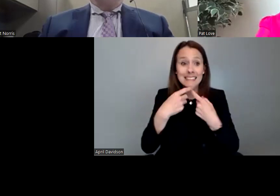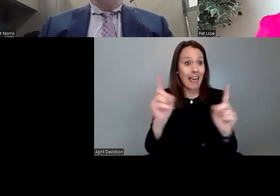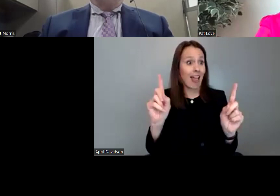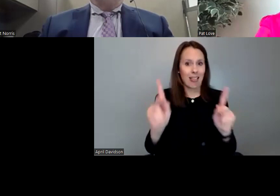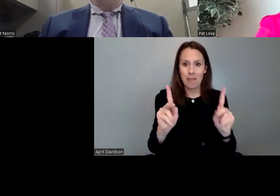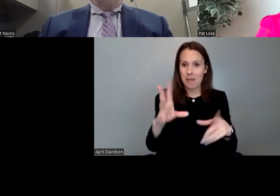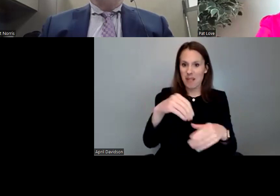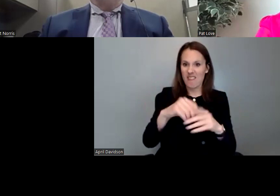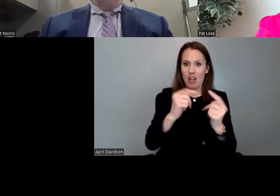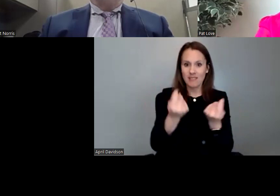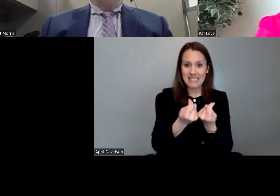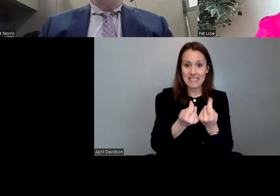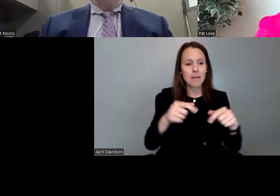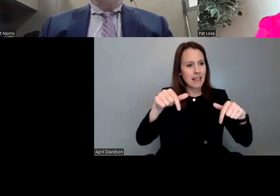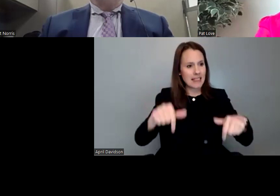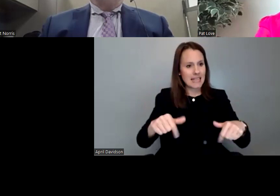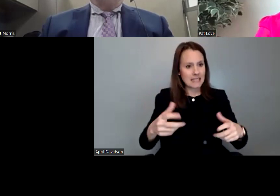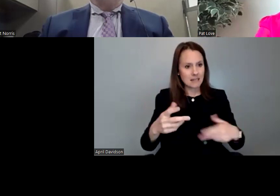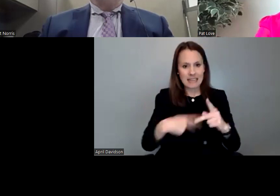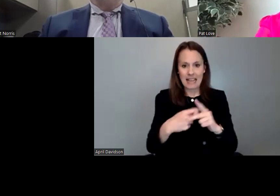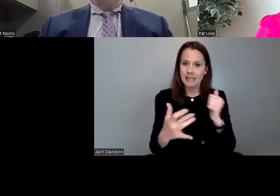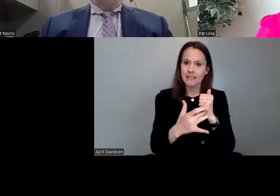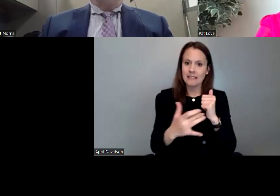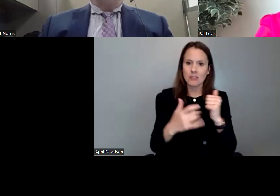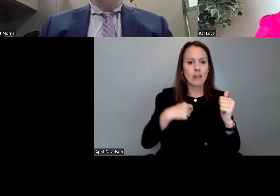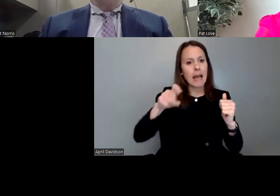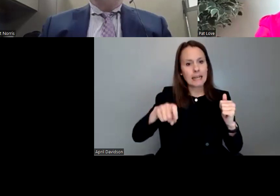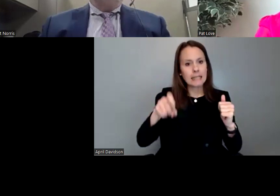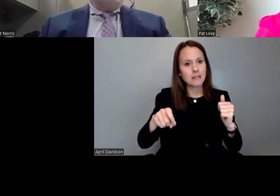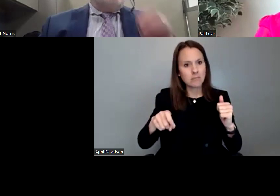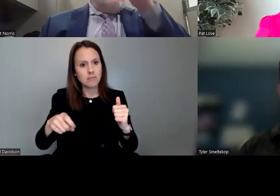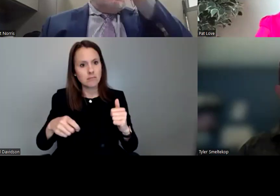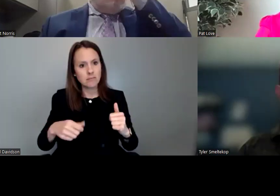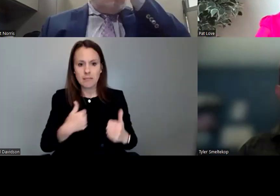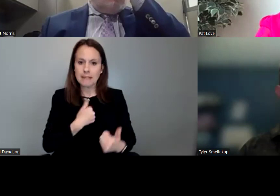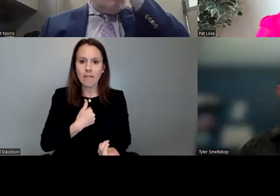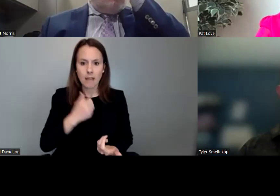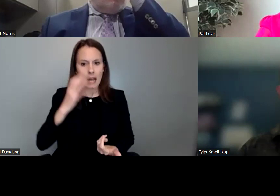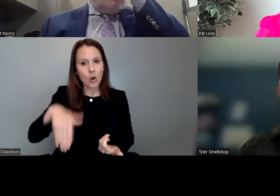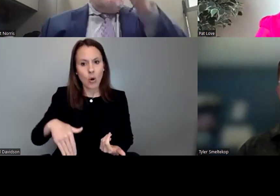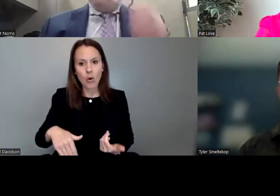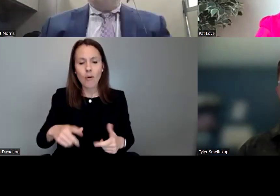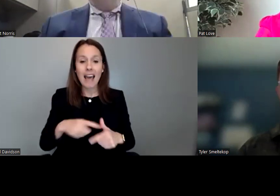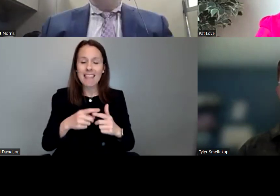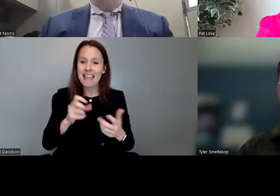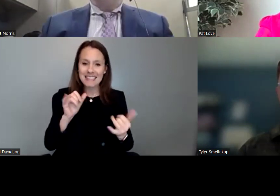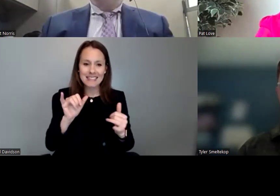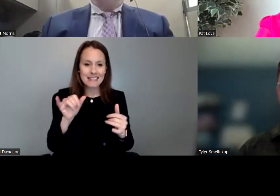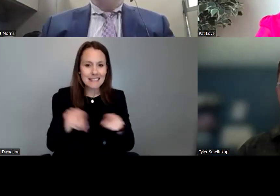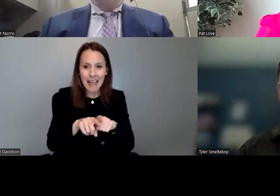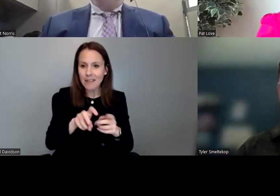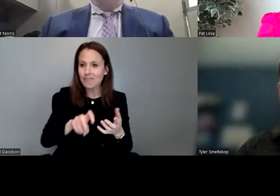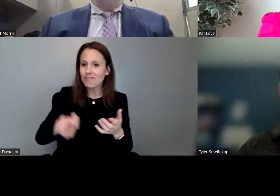table, this is the kind of media that I need in order to be successful. And then that carries on over to college and it carries on